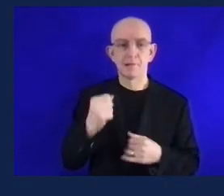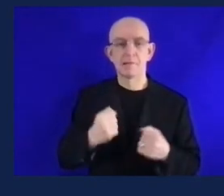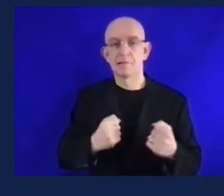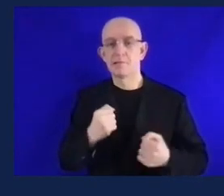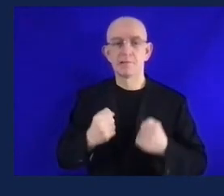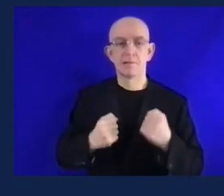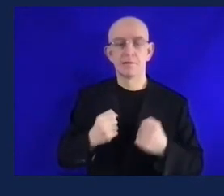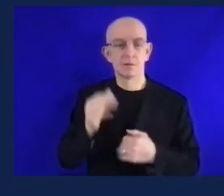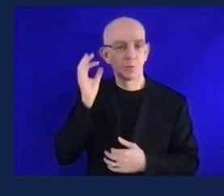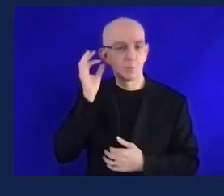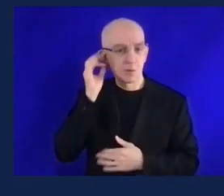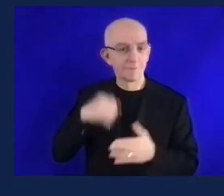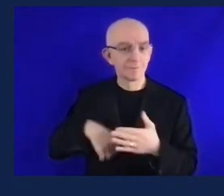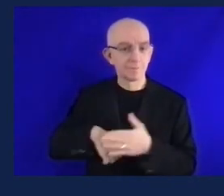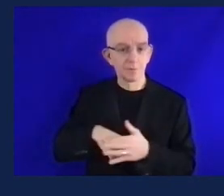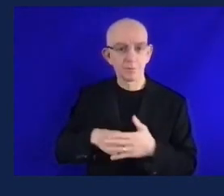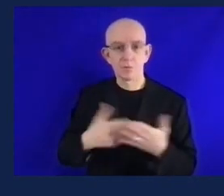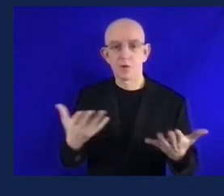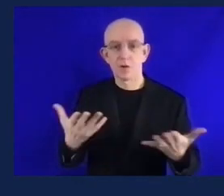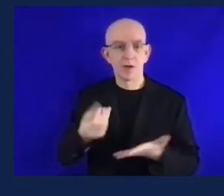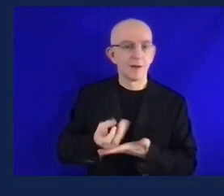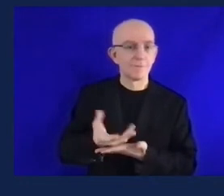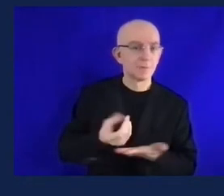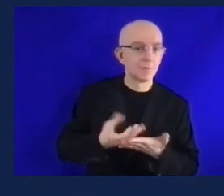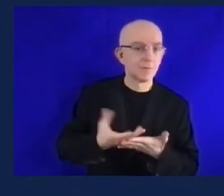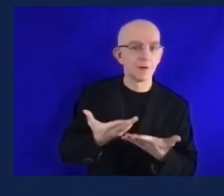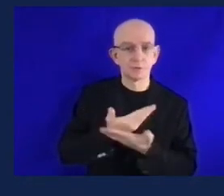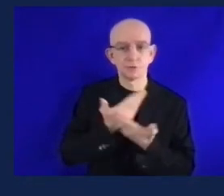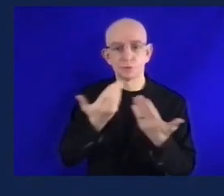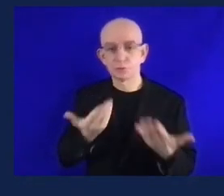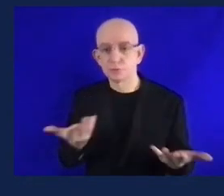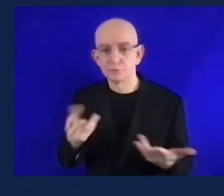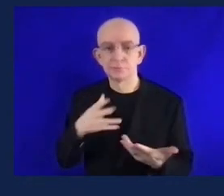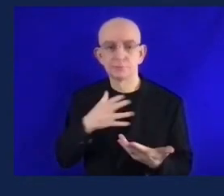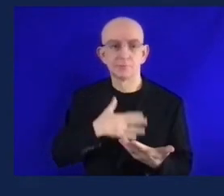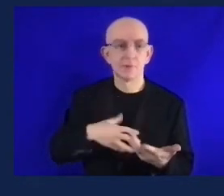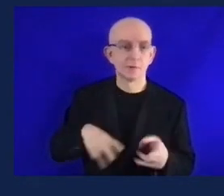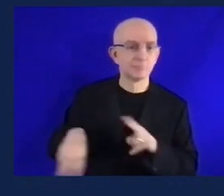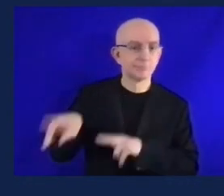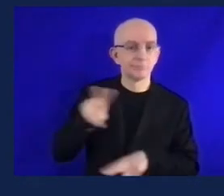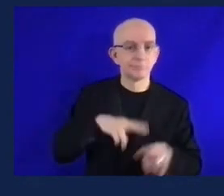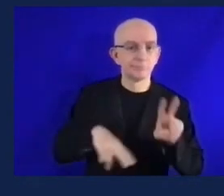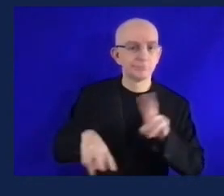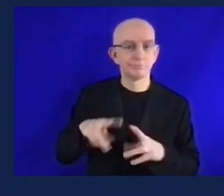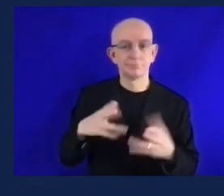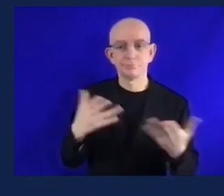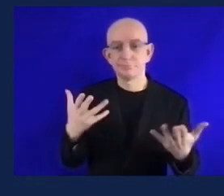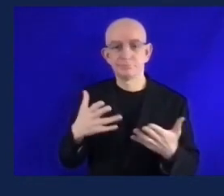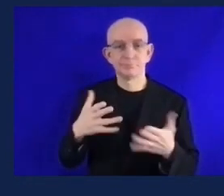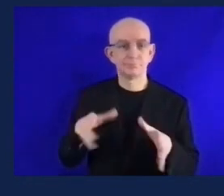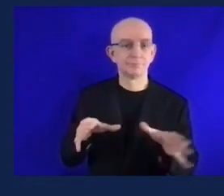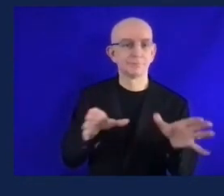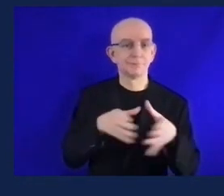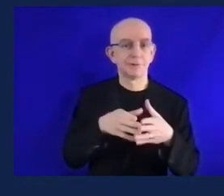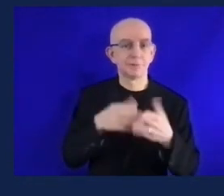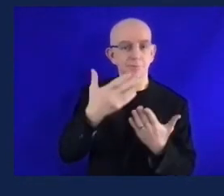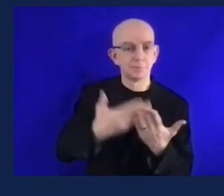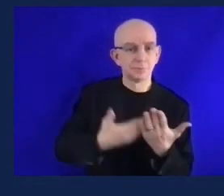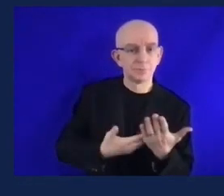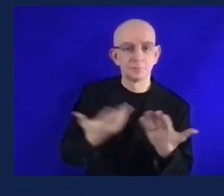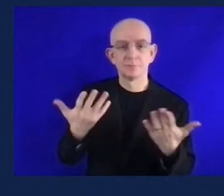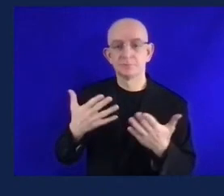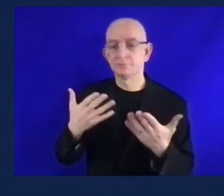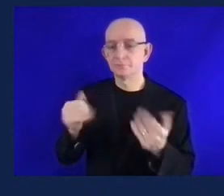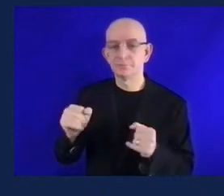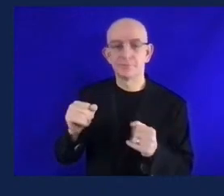of a community feeling. So players are more accessible, clubs are more accessible. I wondered if you've noticed a difference in the communication